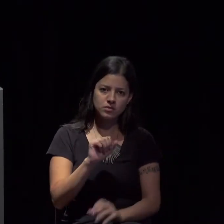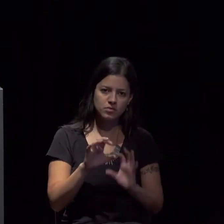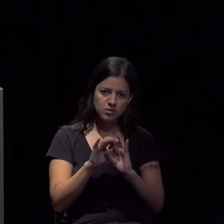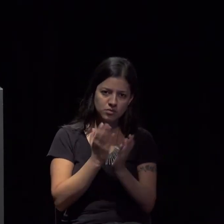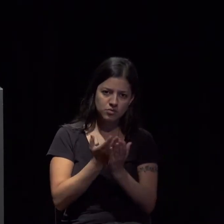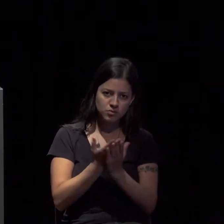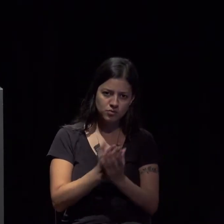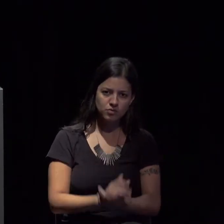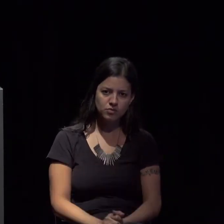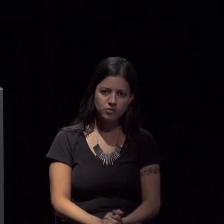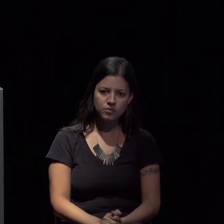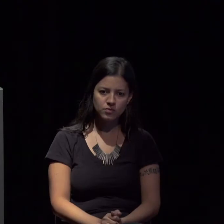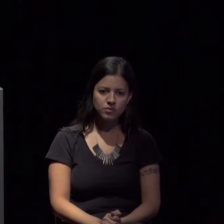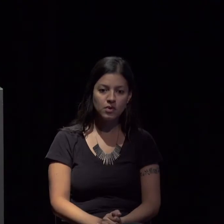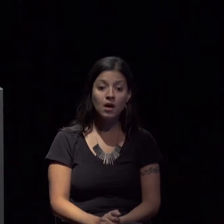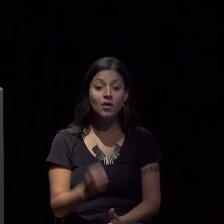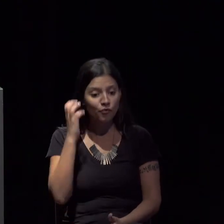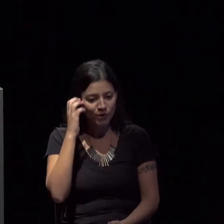Chika, please.